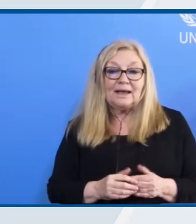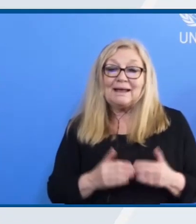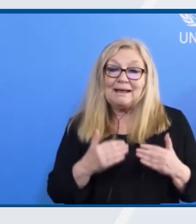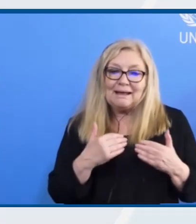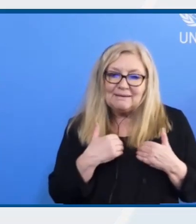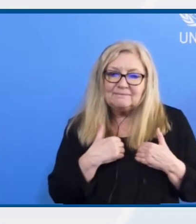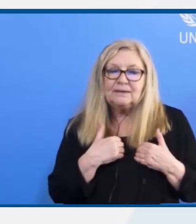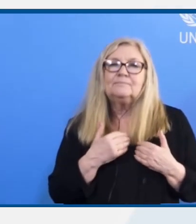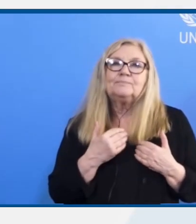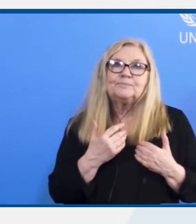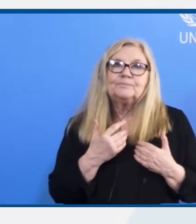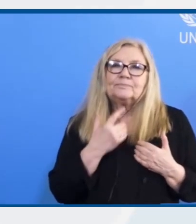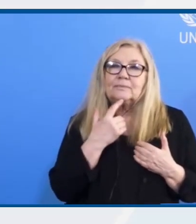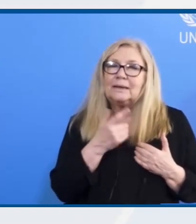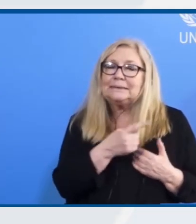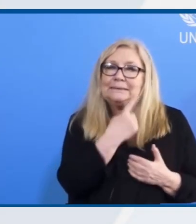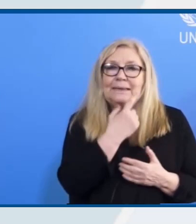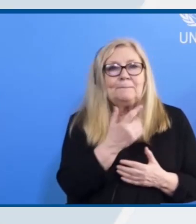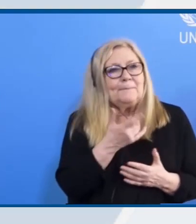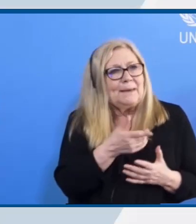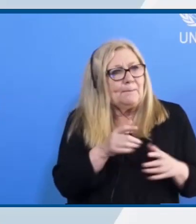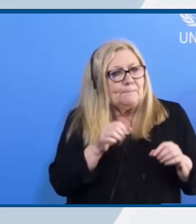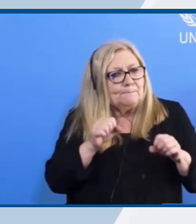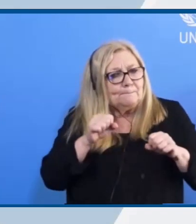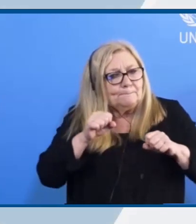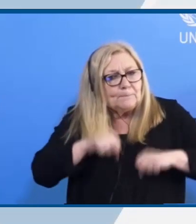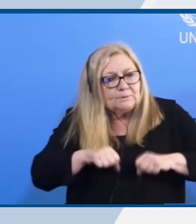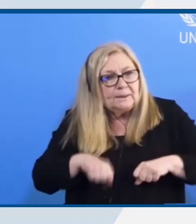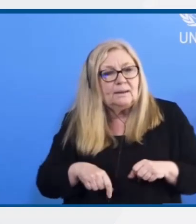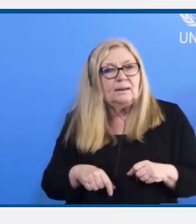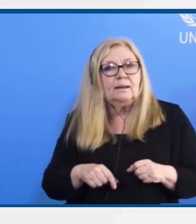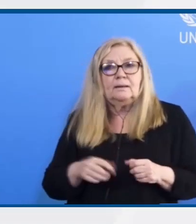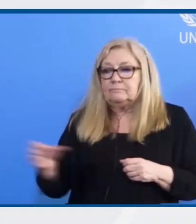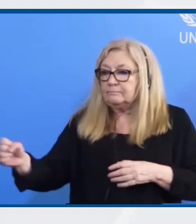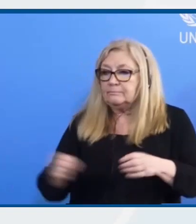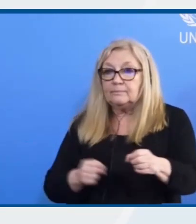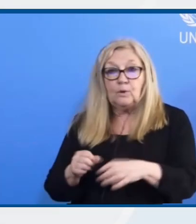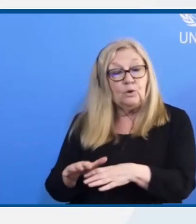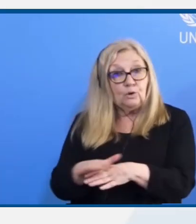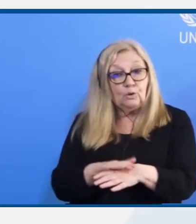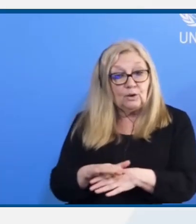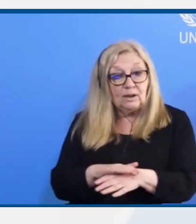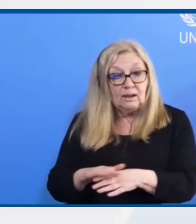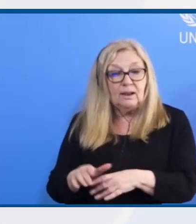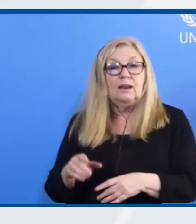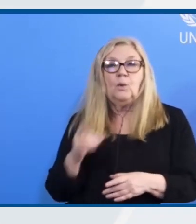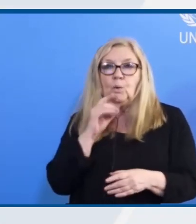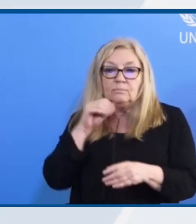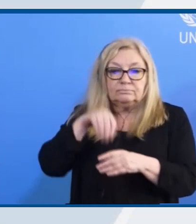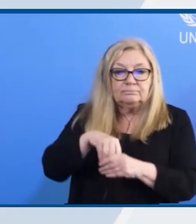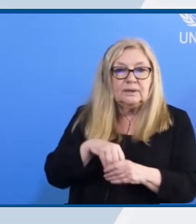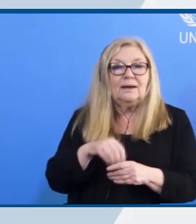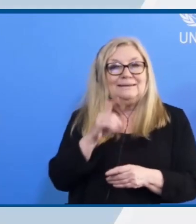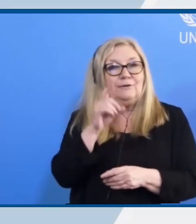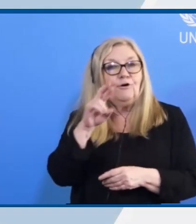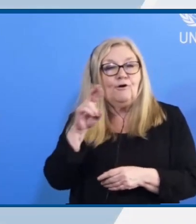addressed. Is it possible to create a local green fund? Local users to services in disaster risk reduction could pay a contribution to a